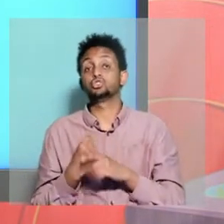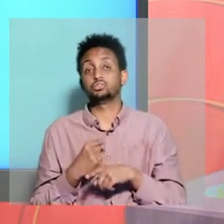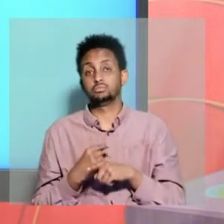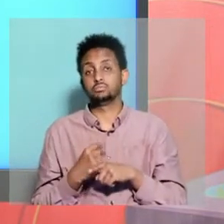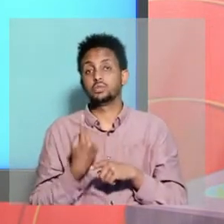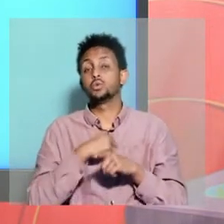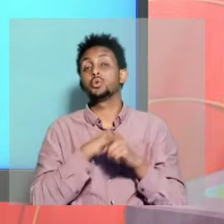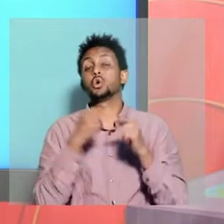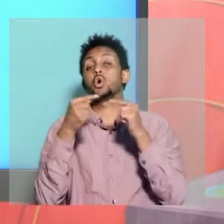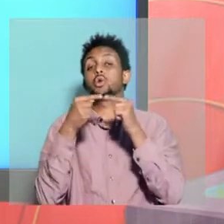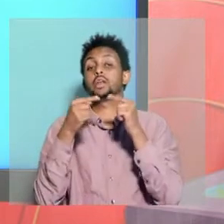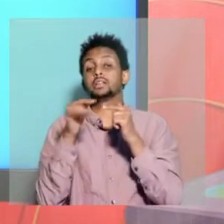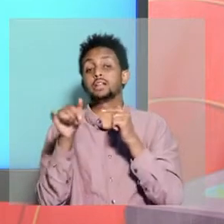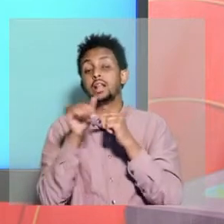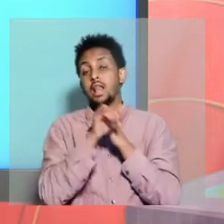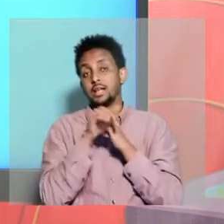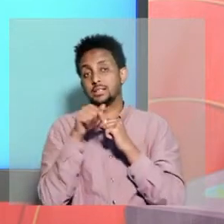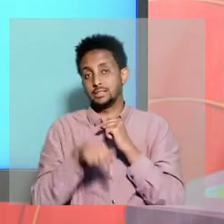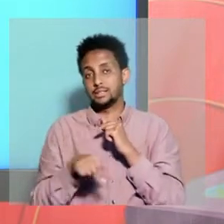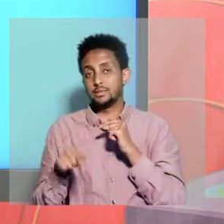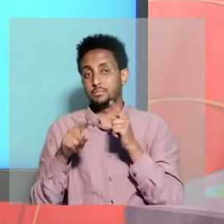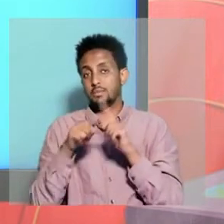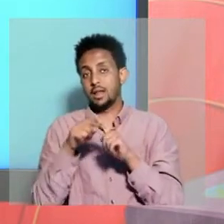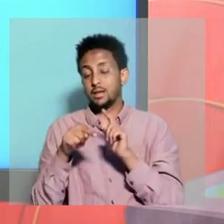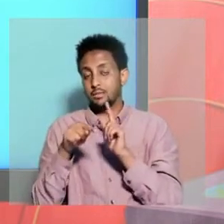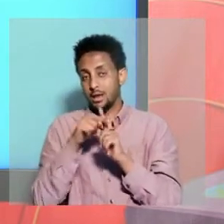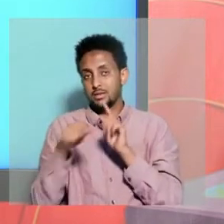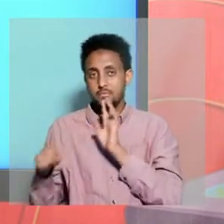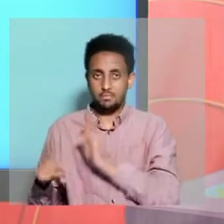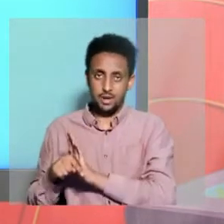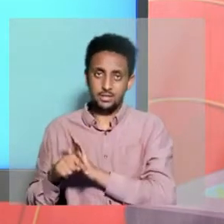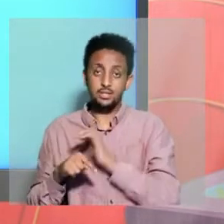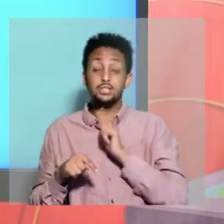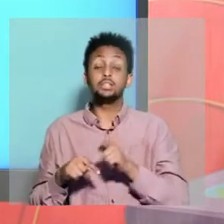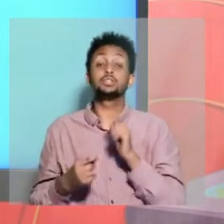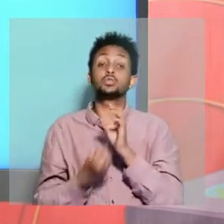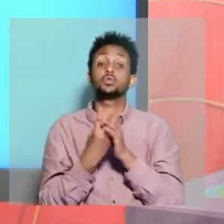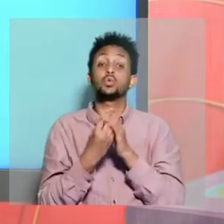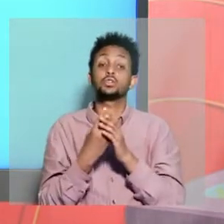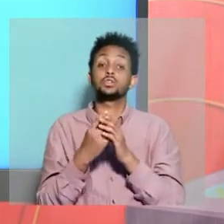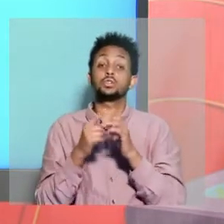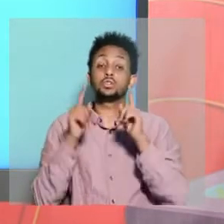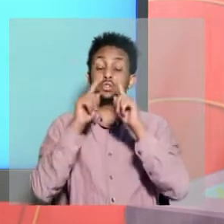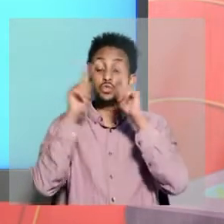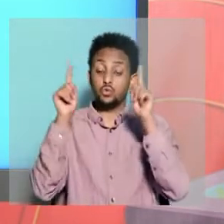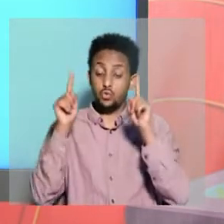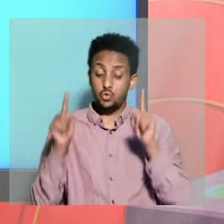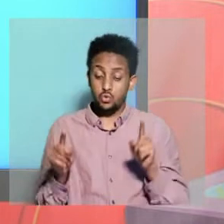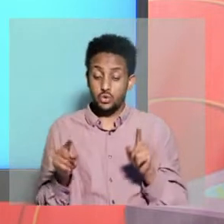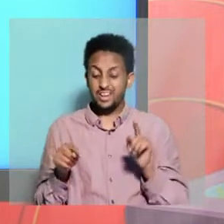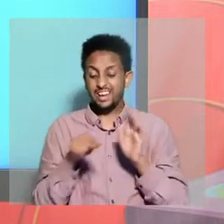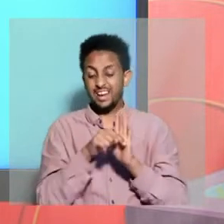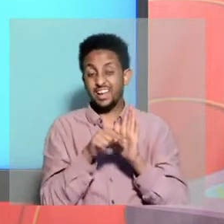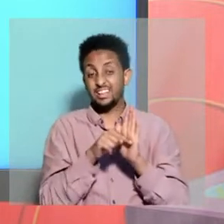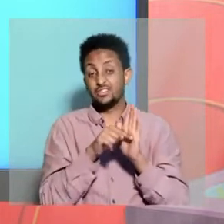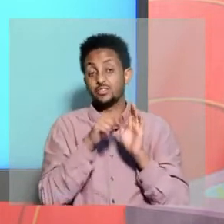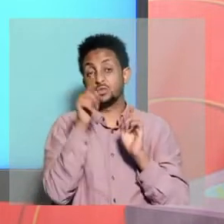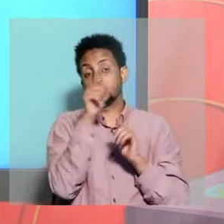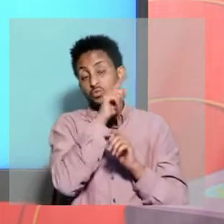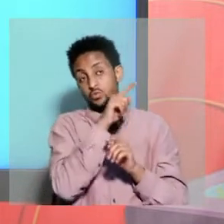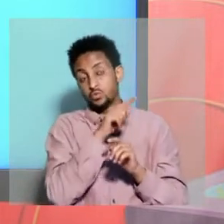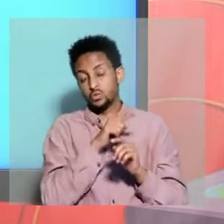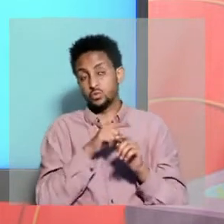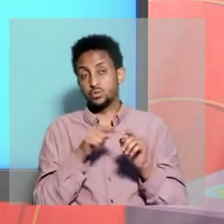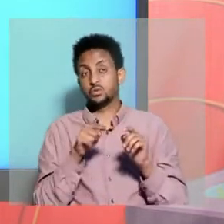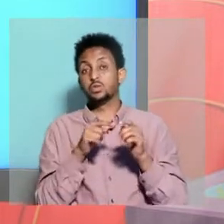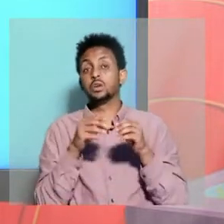you are trying to connect like this, plus minus, meaning this source is going to draw the negative charge from this place, so that